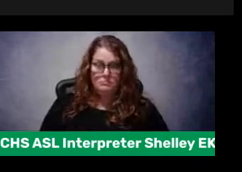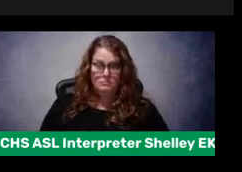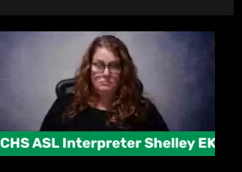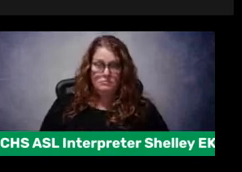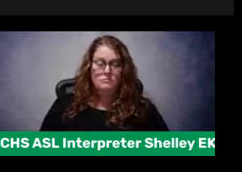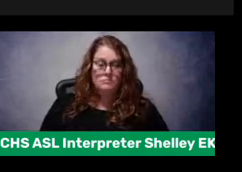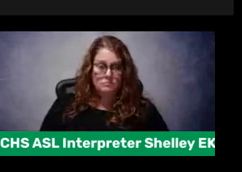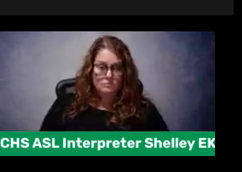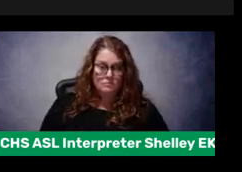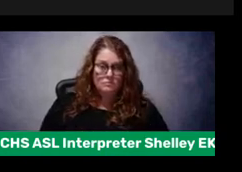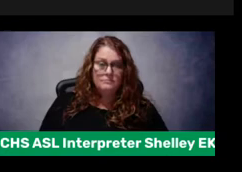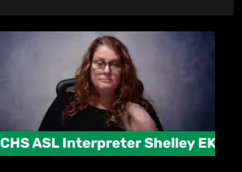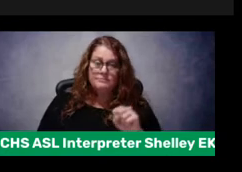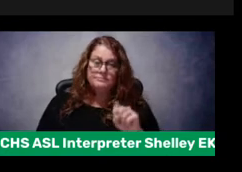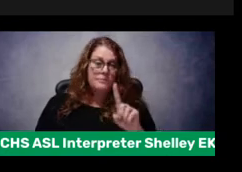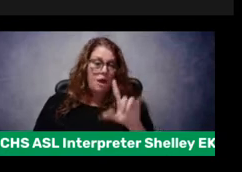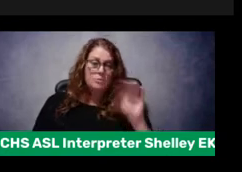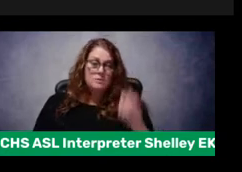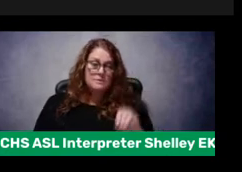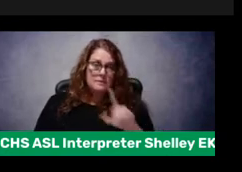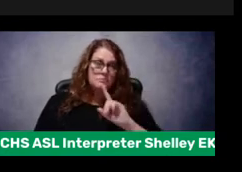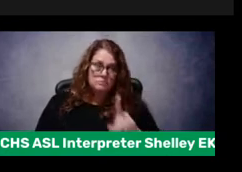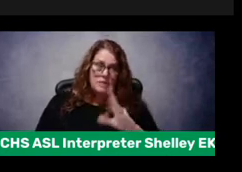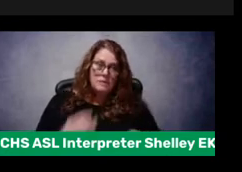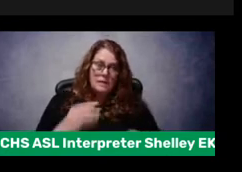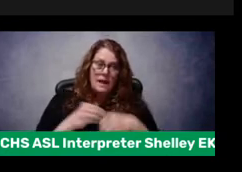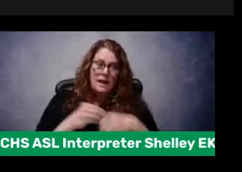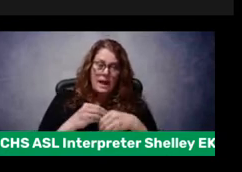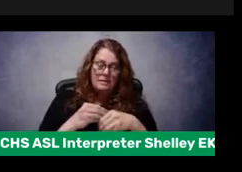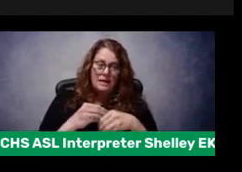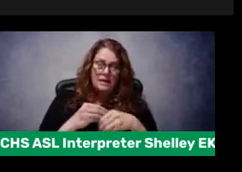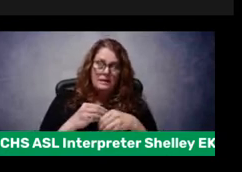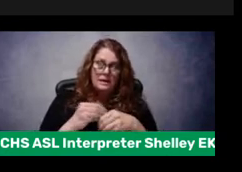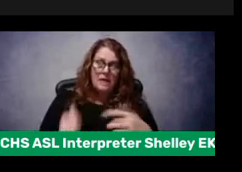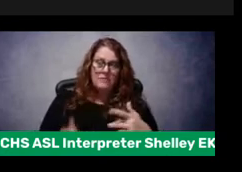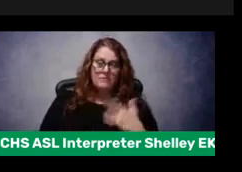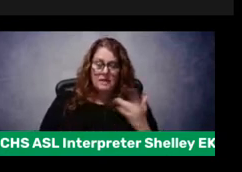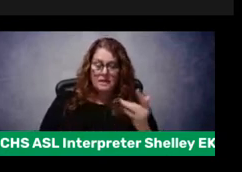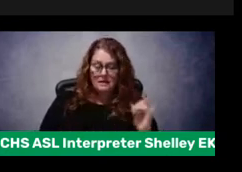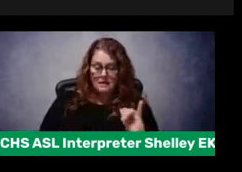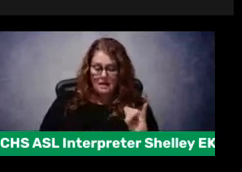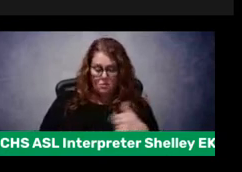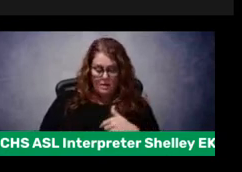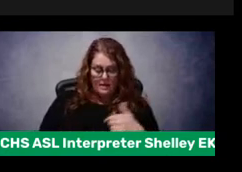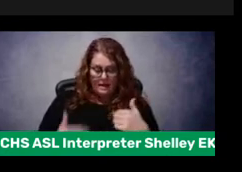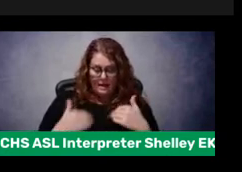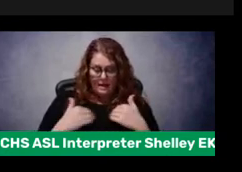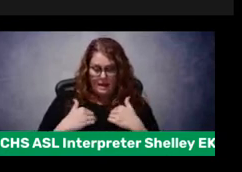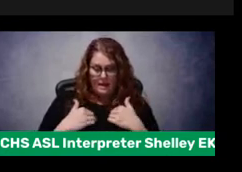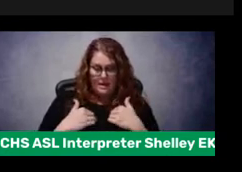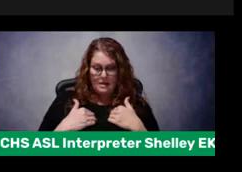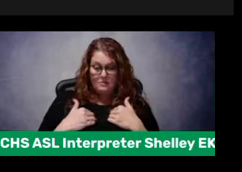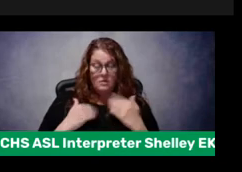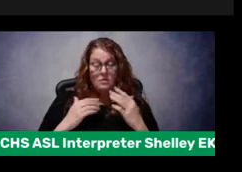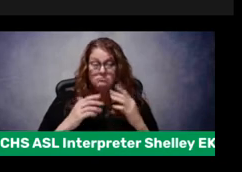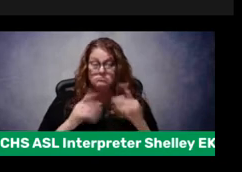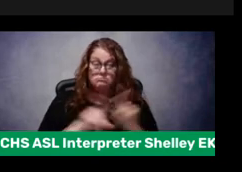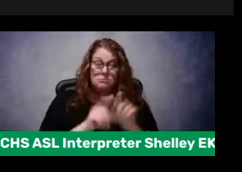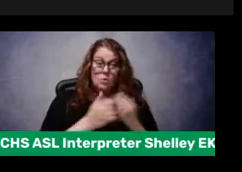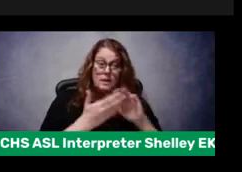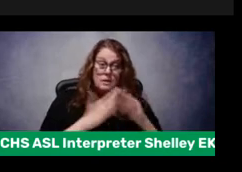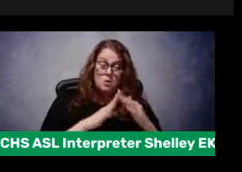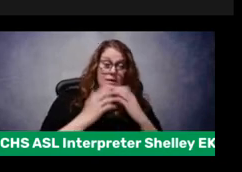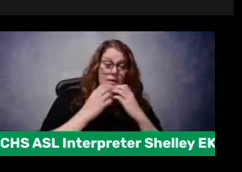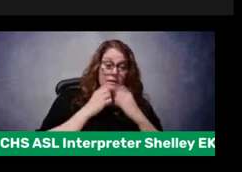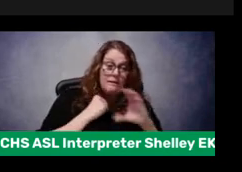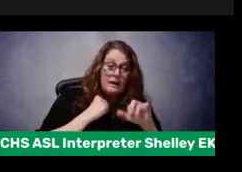Yeah, 100%. I'll just add that I feel like we have, along with the community care and collective